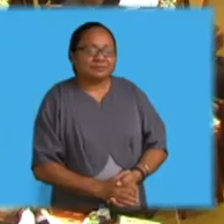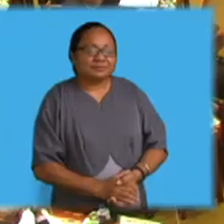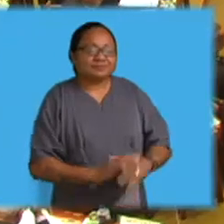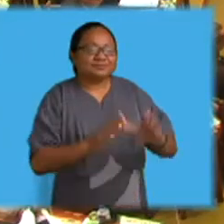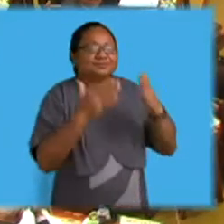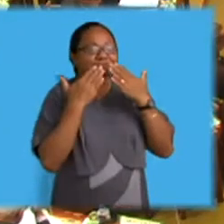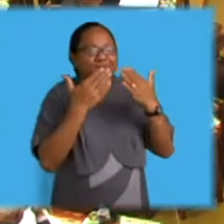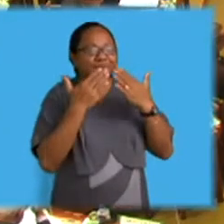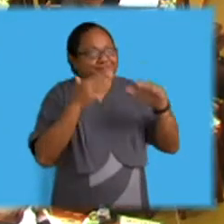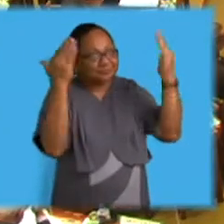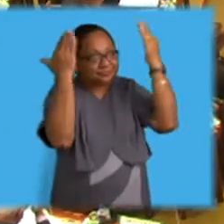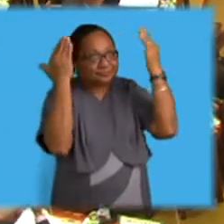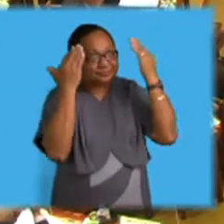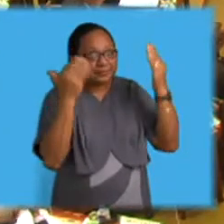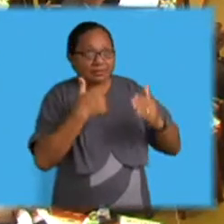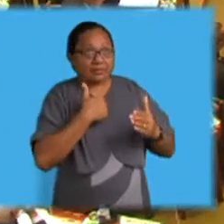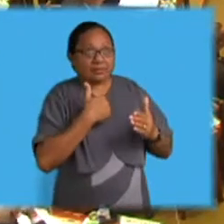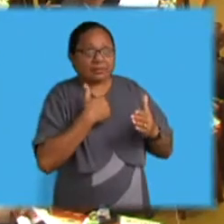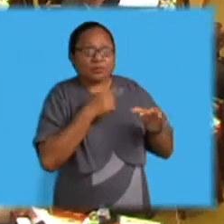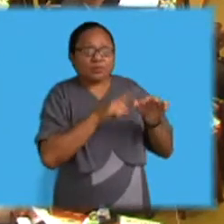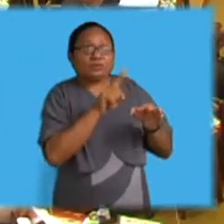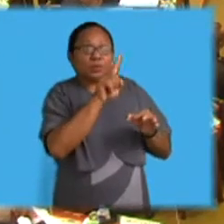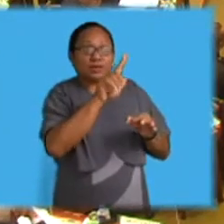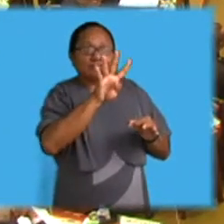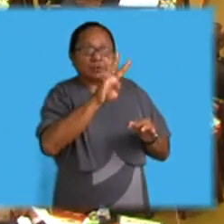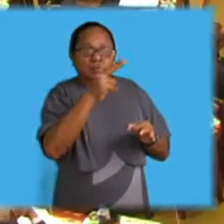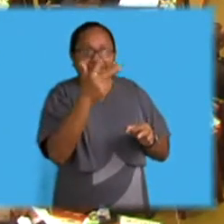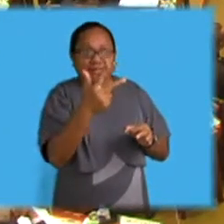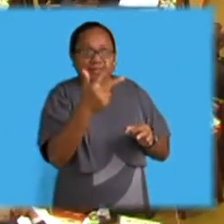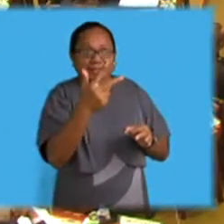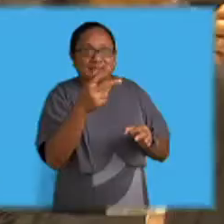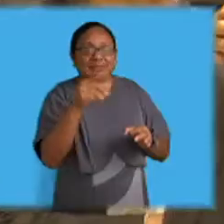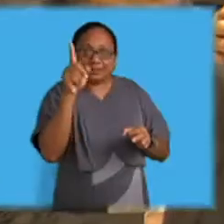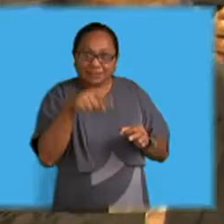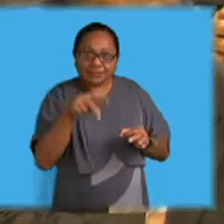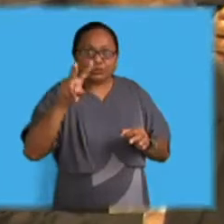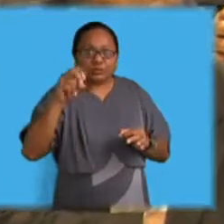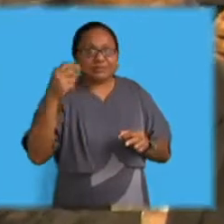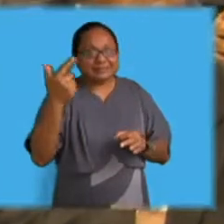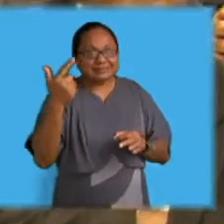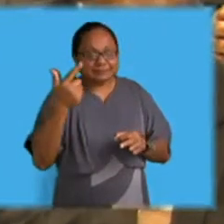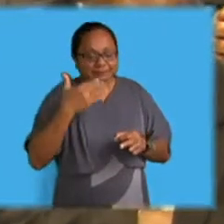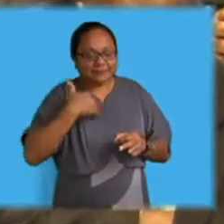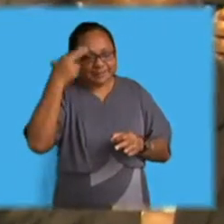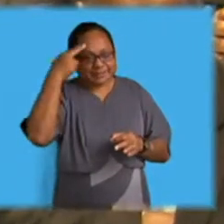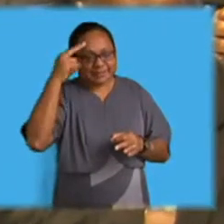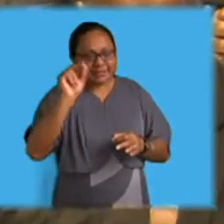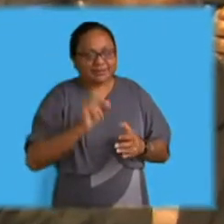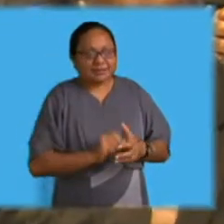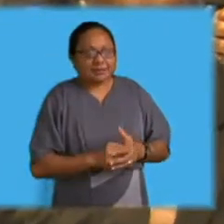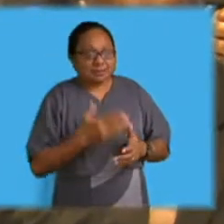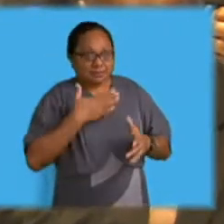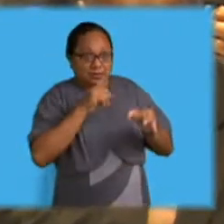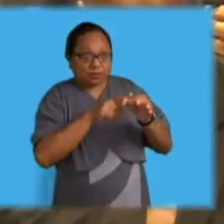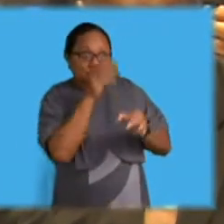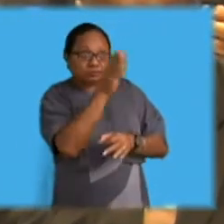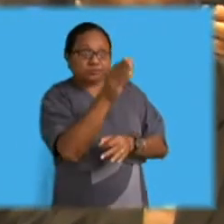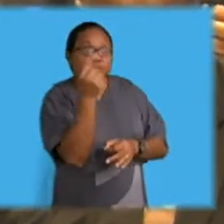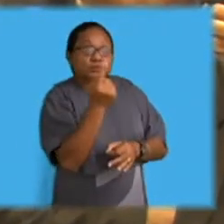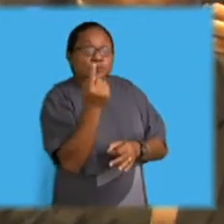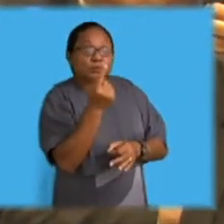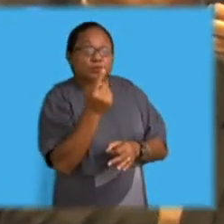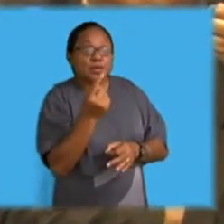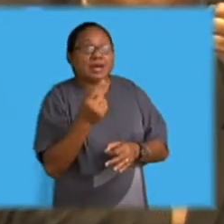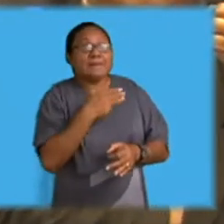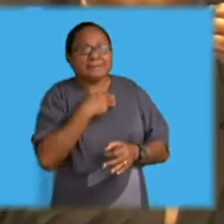Thank you, Madam Speaker. I ask question 148, 2017 under my name and addressed to the Honourable Minister